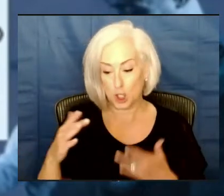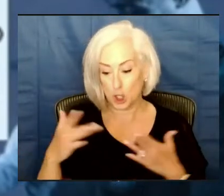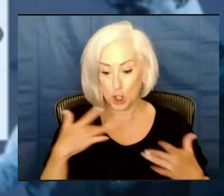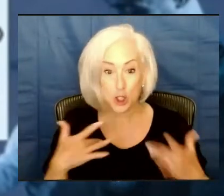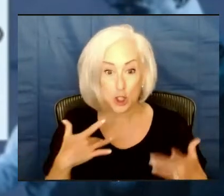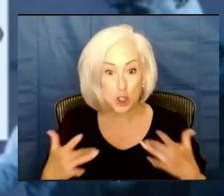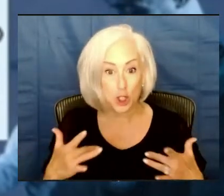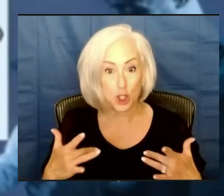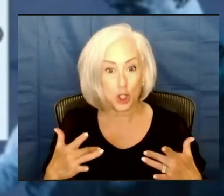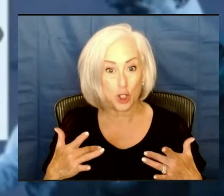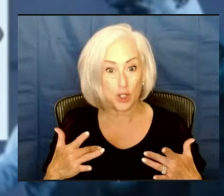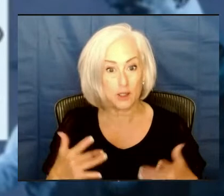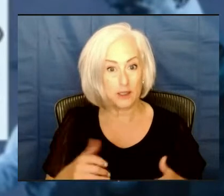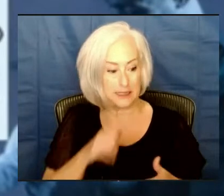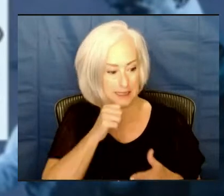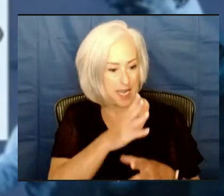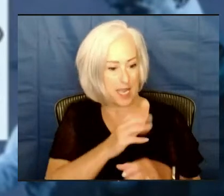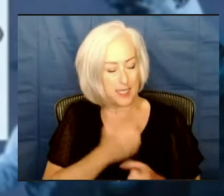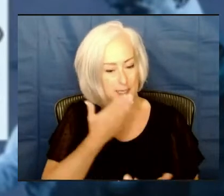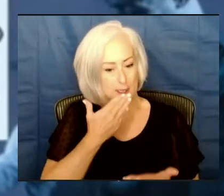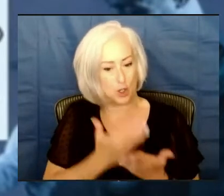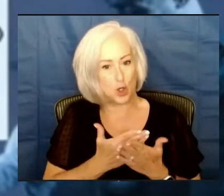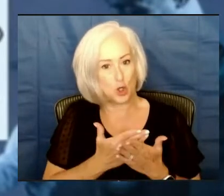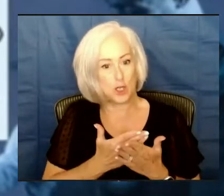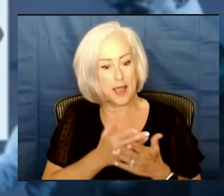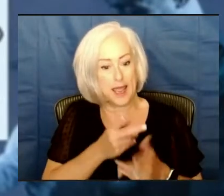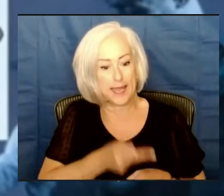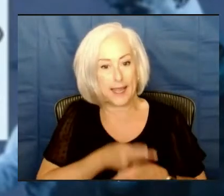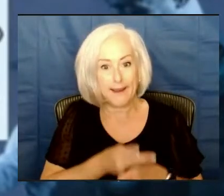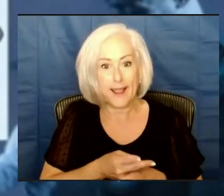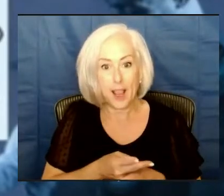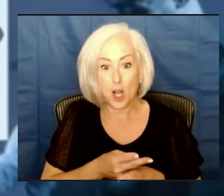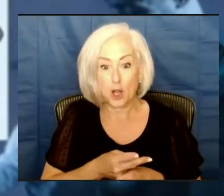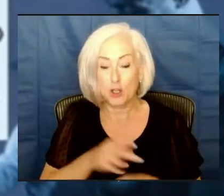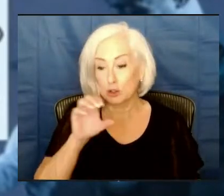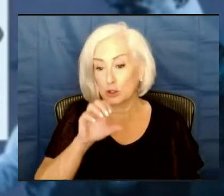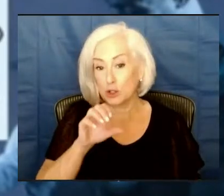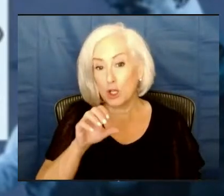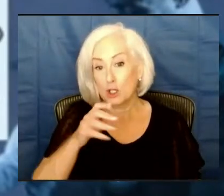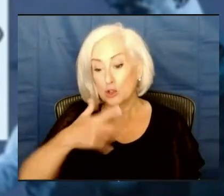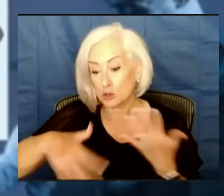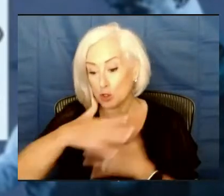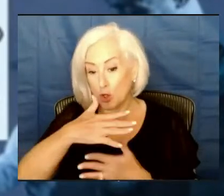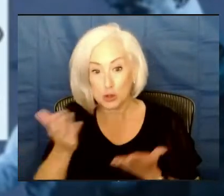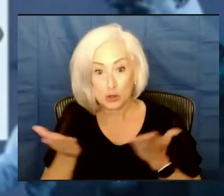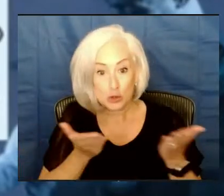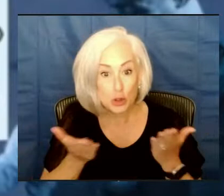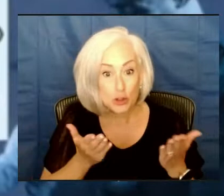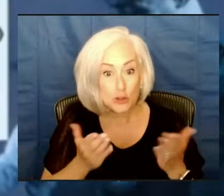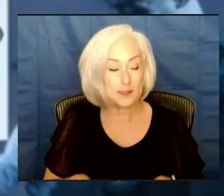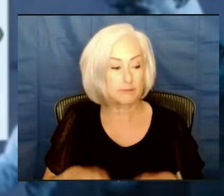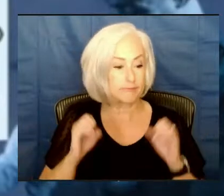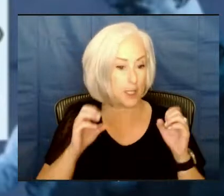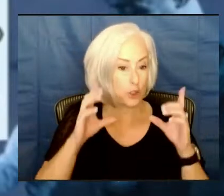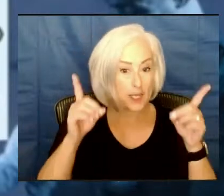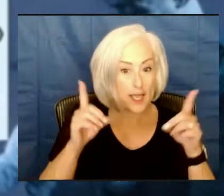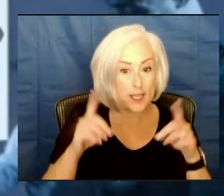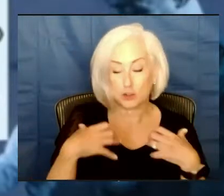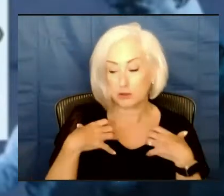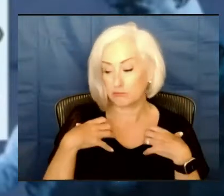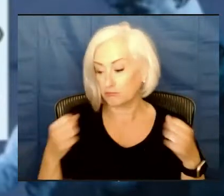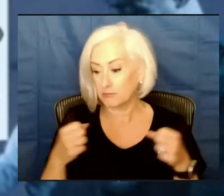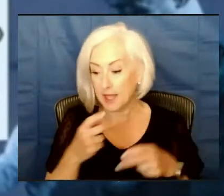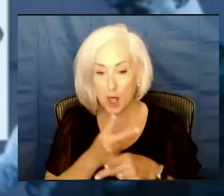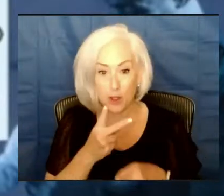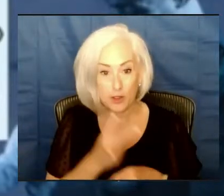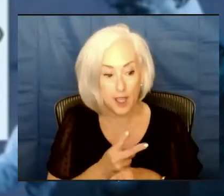not receiving quality care, whether it's healthcare or social services or it's education, then if they take a